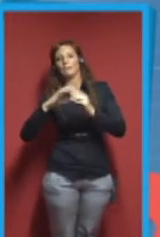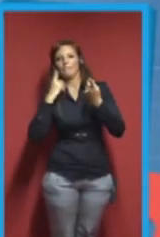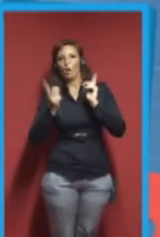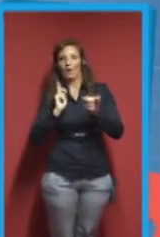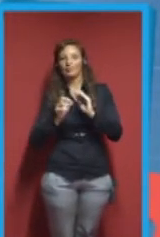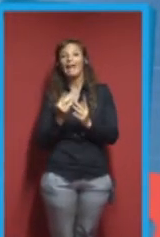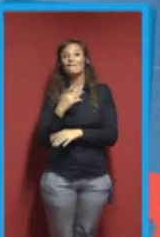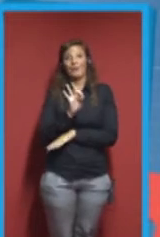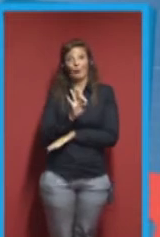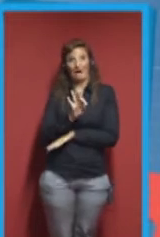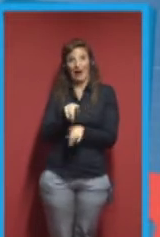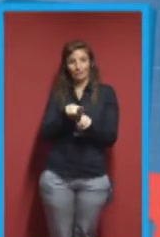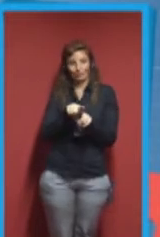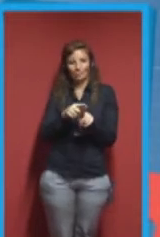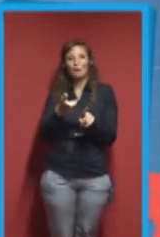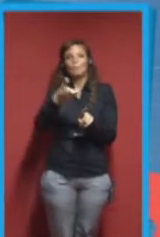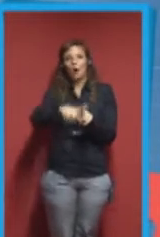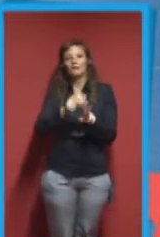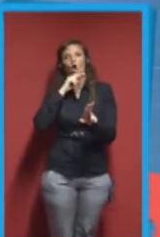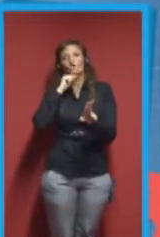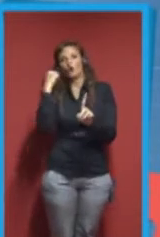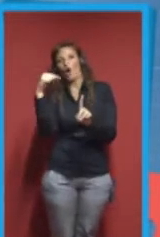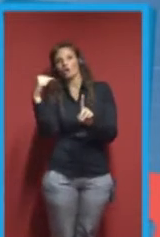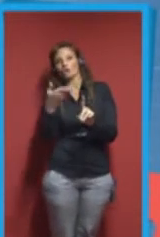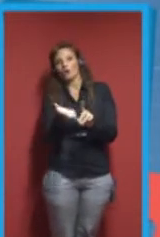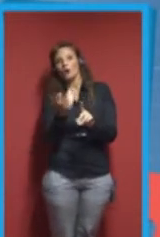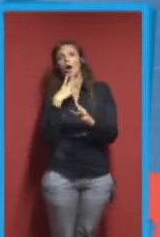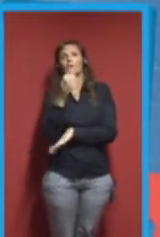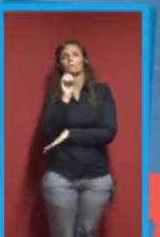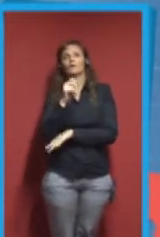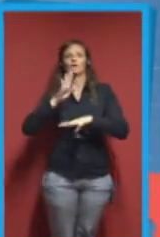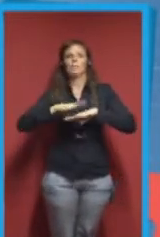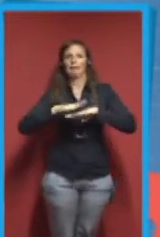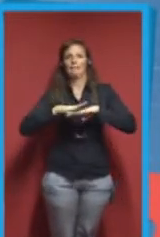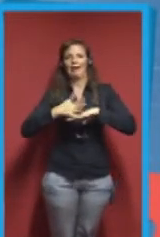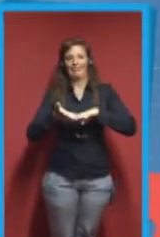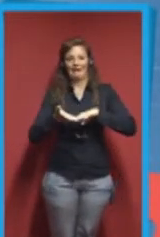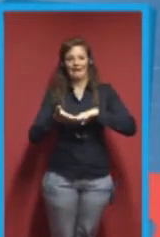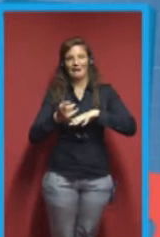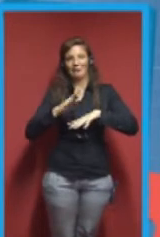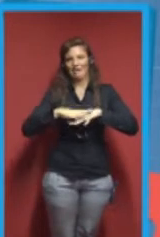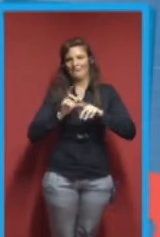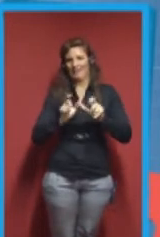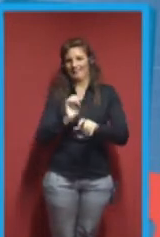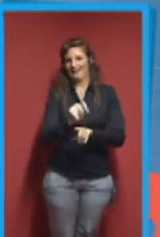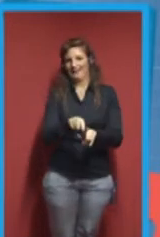mathematics professor. But obviously the Fibonacci sequence describes the Nautilus. We're nerds. How do you call her actually?